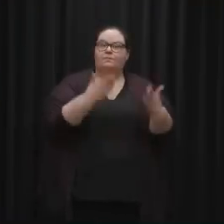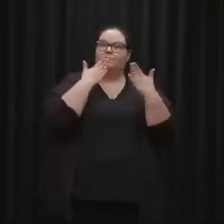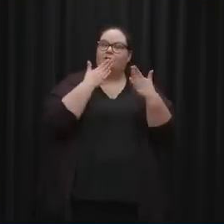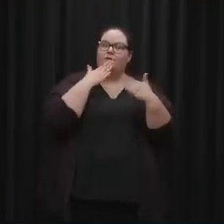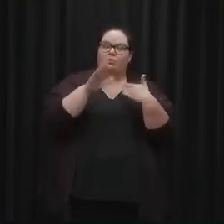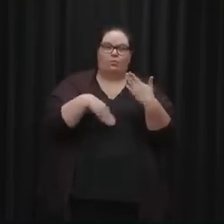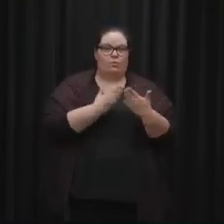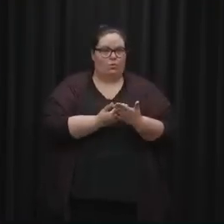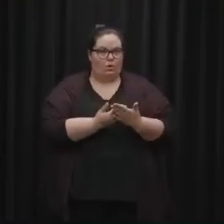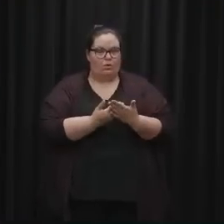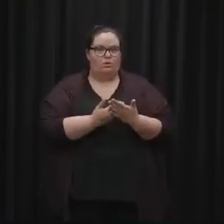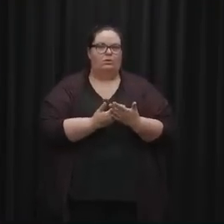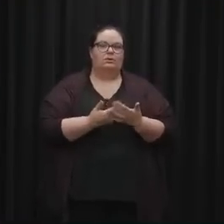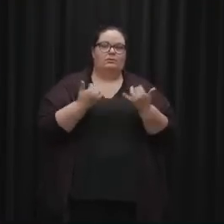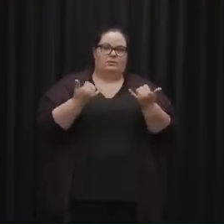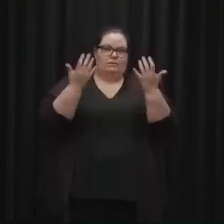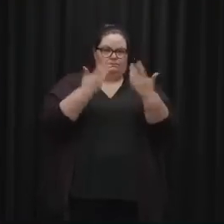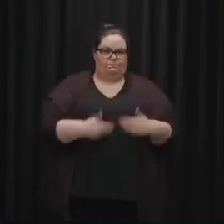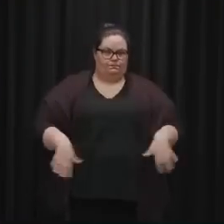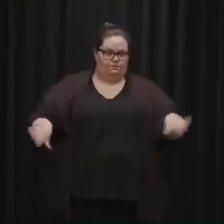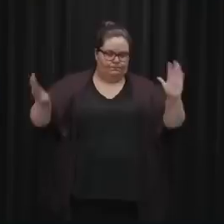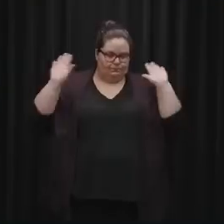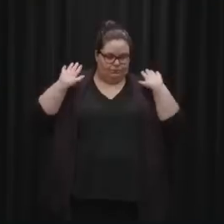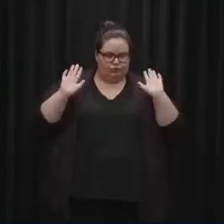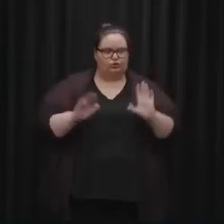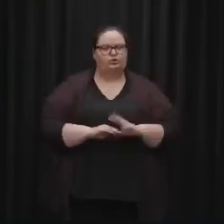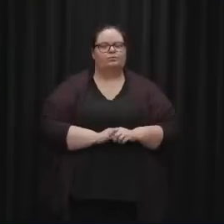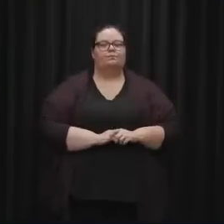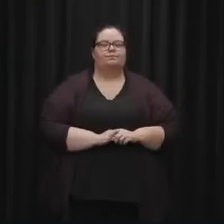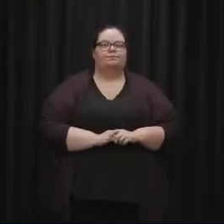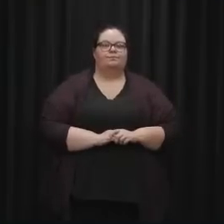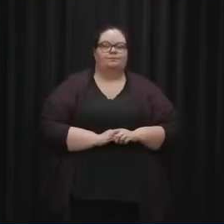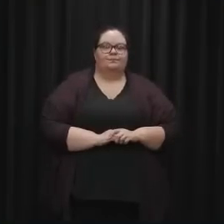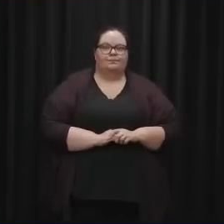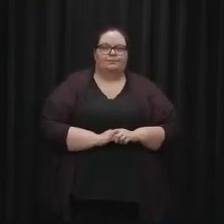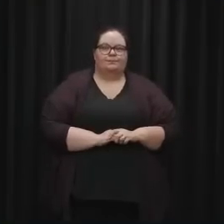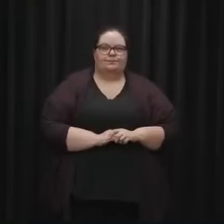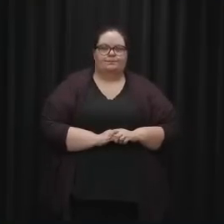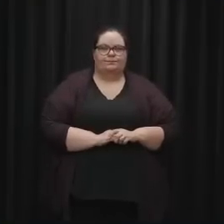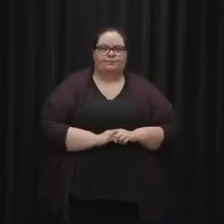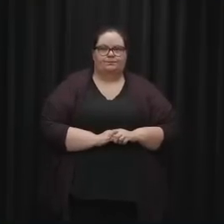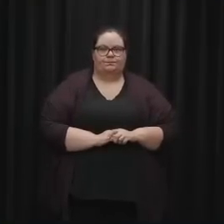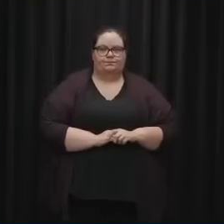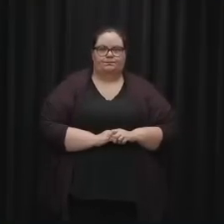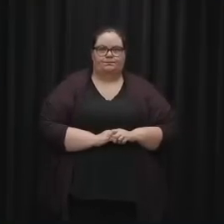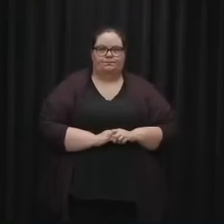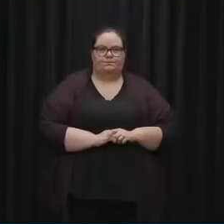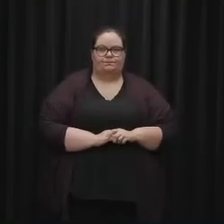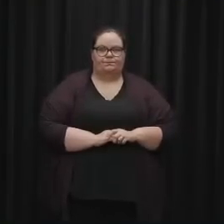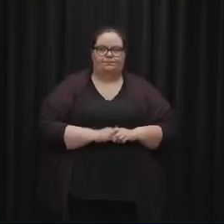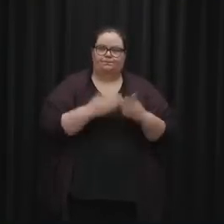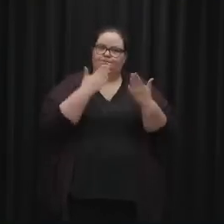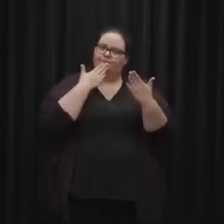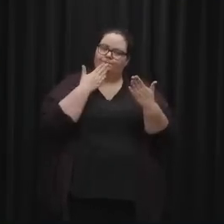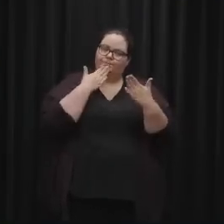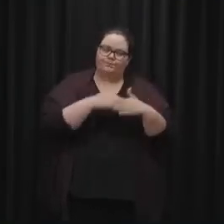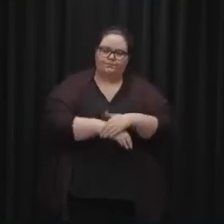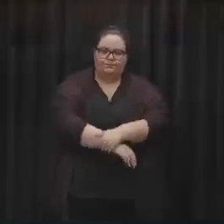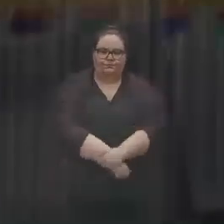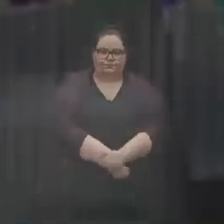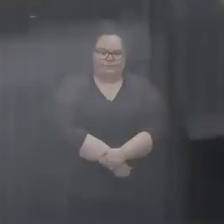Thank you, everyone. Merci beaucoup, tout le monde. Thank you very much, everyone. This is the end of our update. Update. Thank you very much.